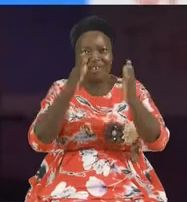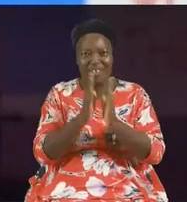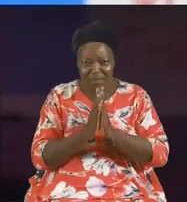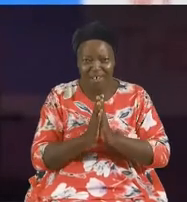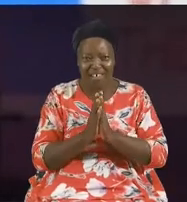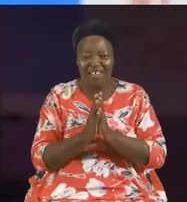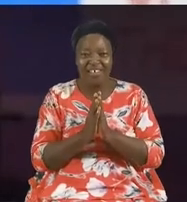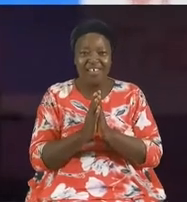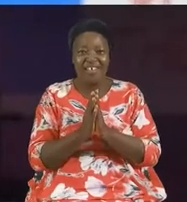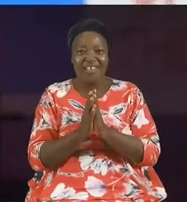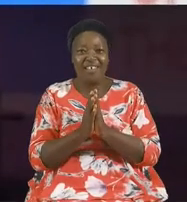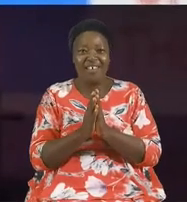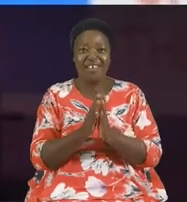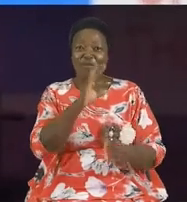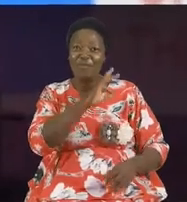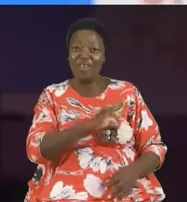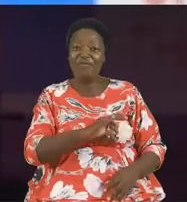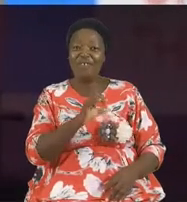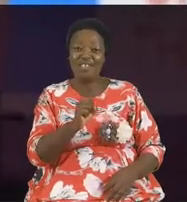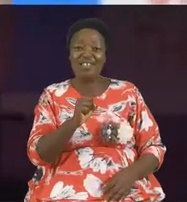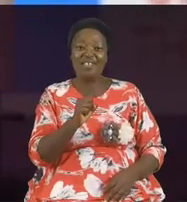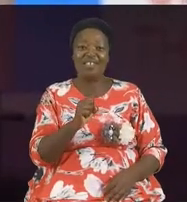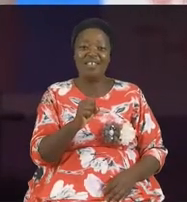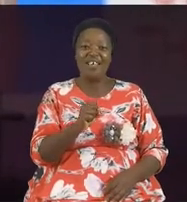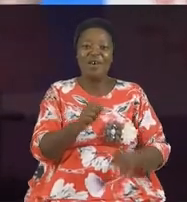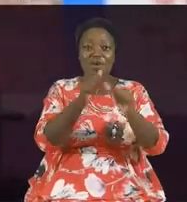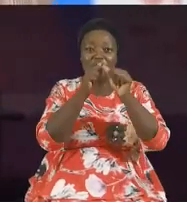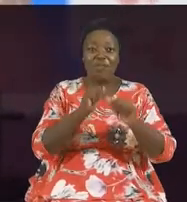will stay. I didn't hear your amen. Amen.